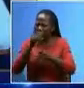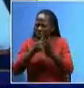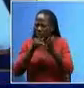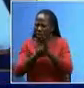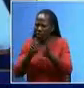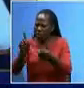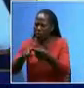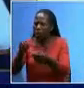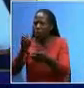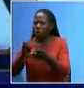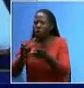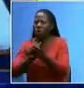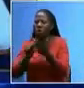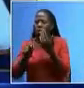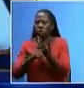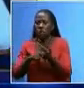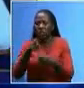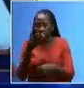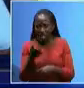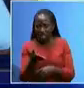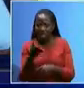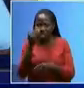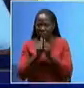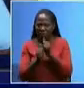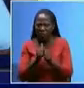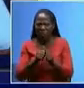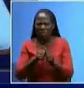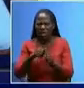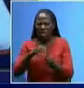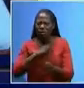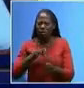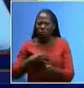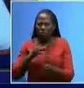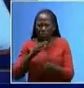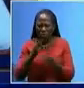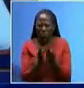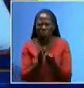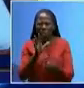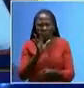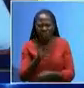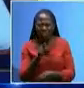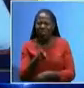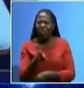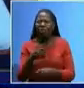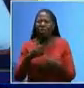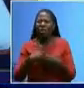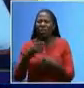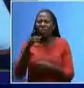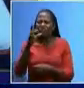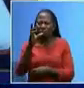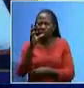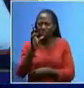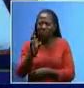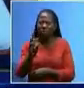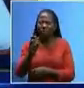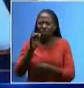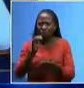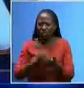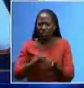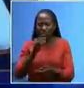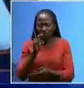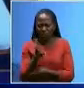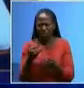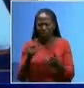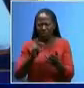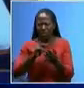year with the basic food basket for a family of five standing at over 7,000 kwacha. JCTR